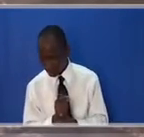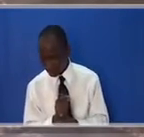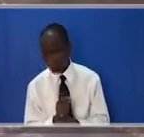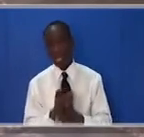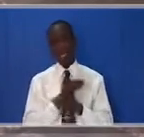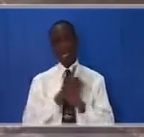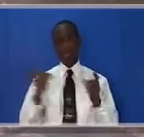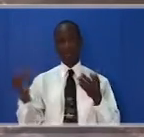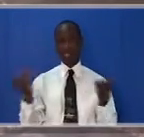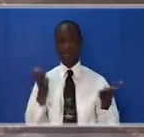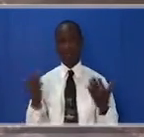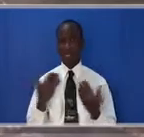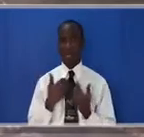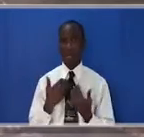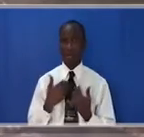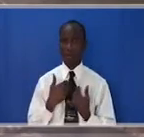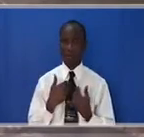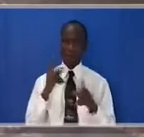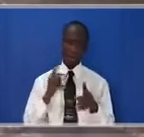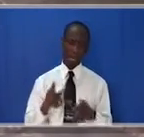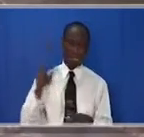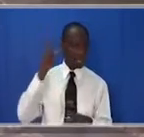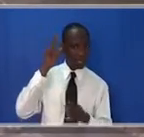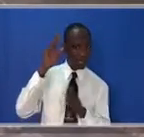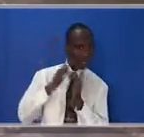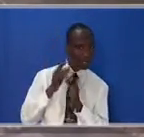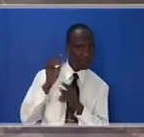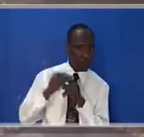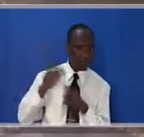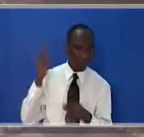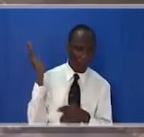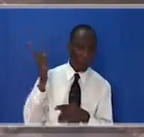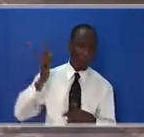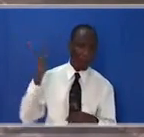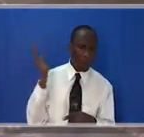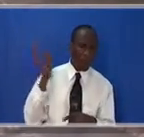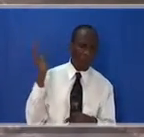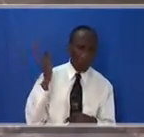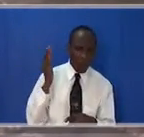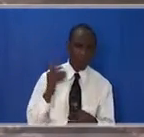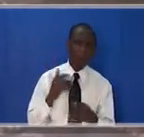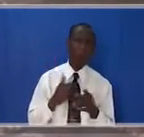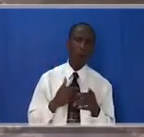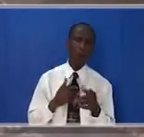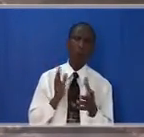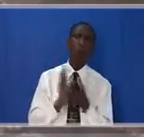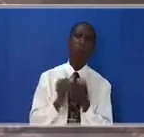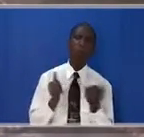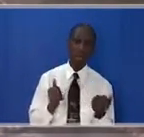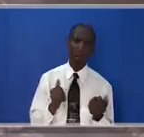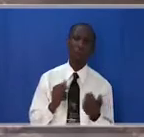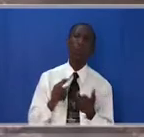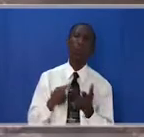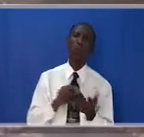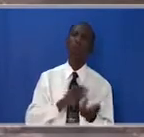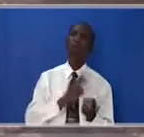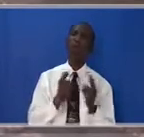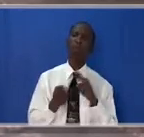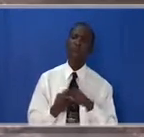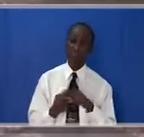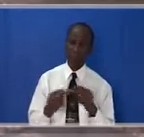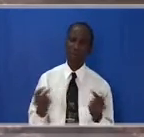It is the deliverance of when you hear the gospel of Christ. You have to believe, repent from